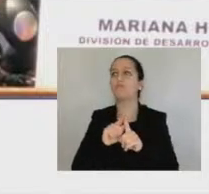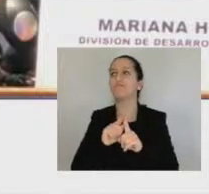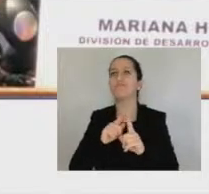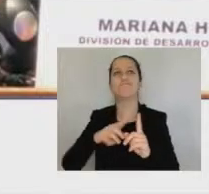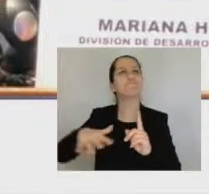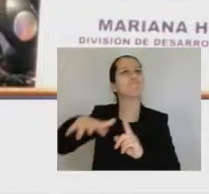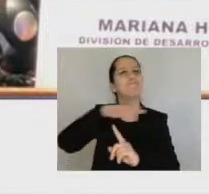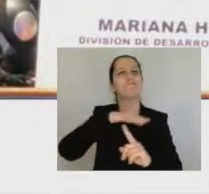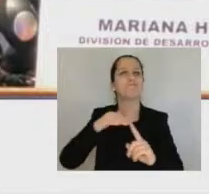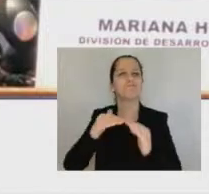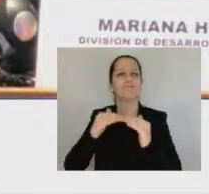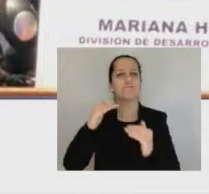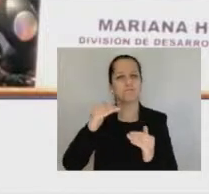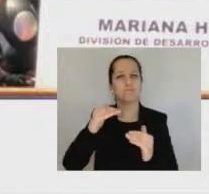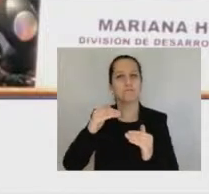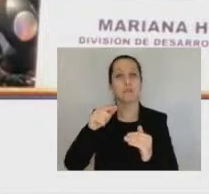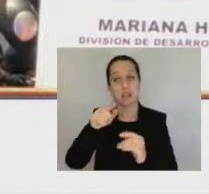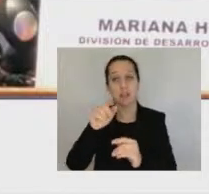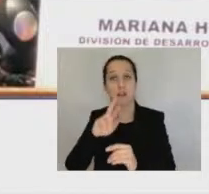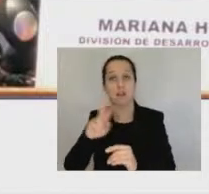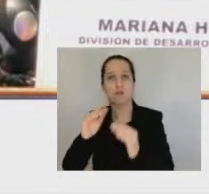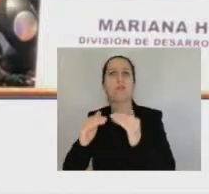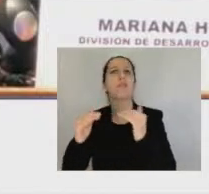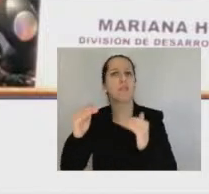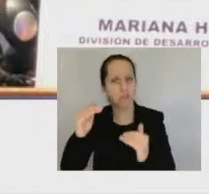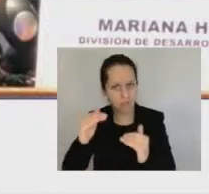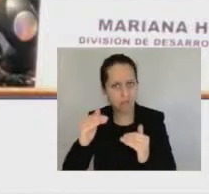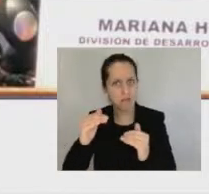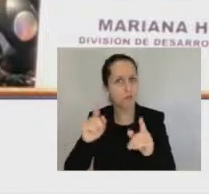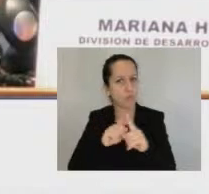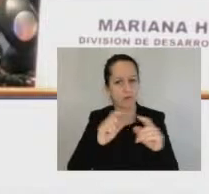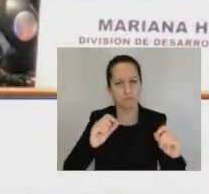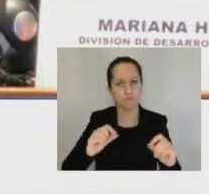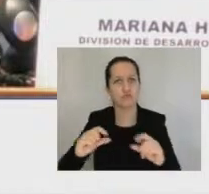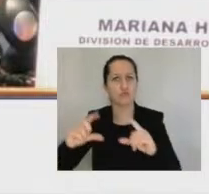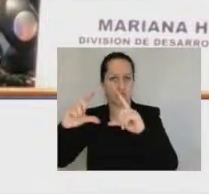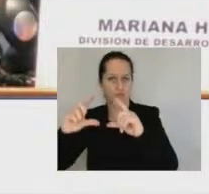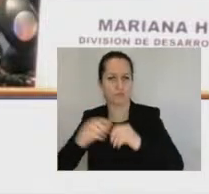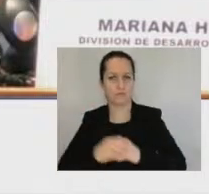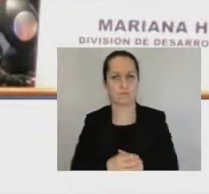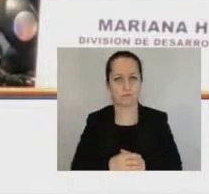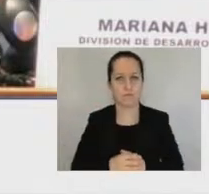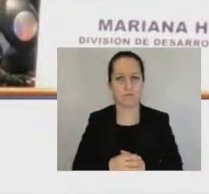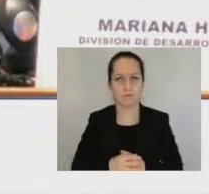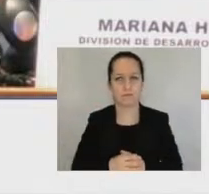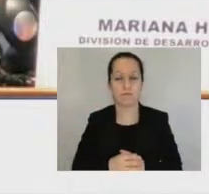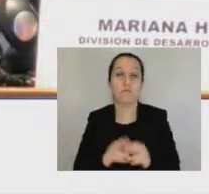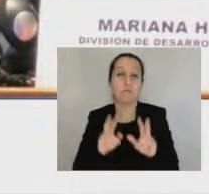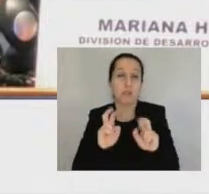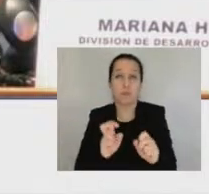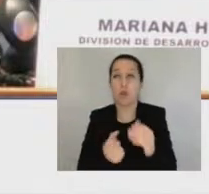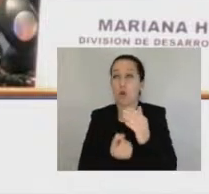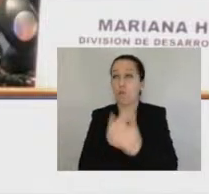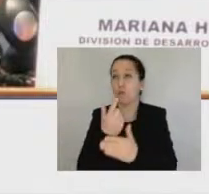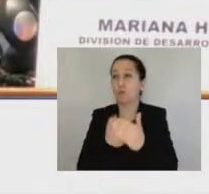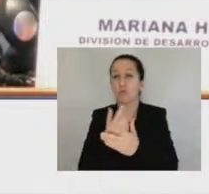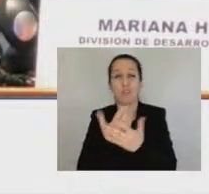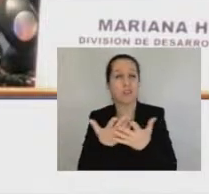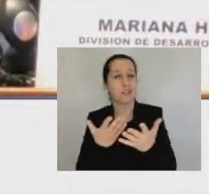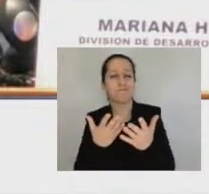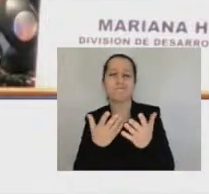have more circumstances involved. So this index would be a minimum of